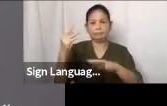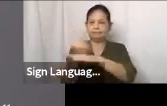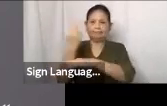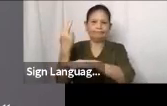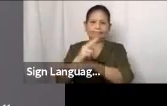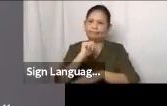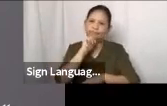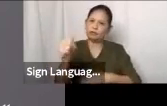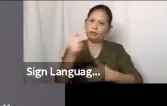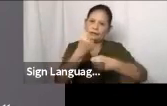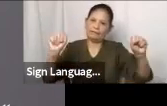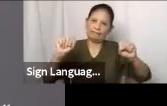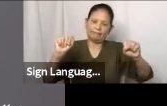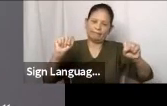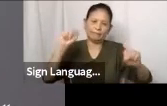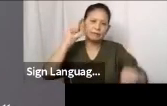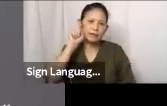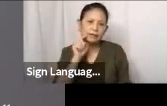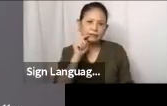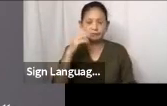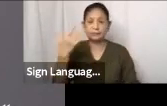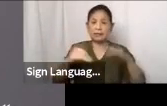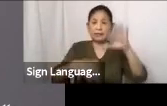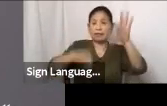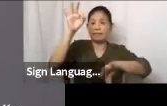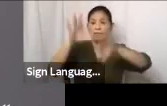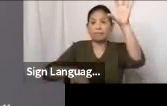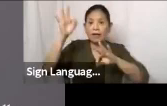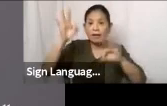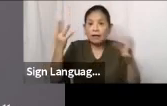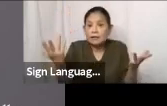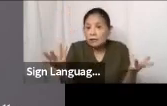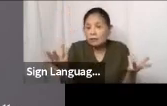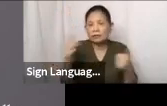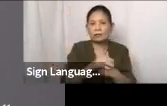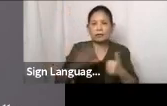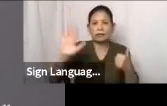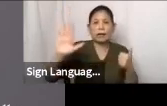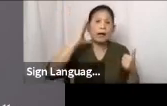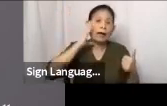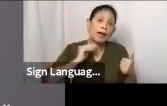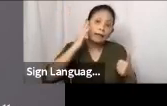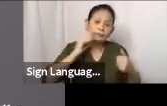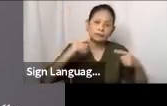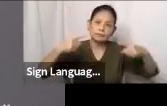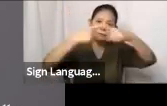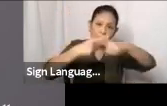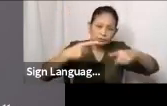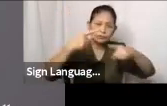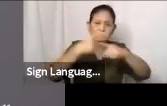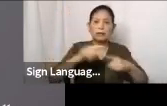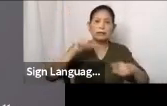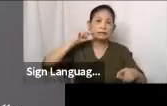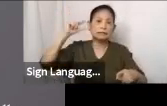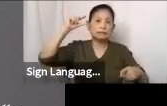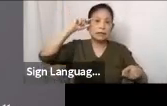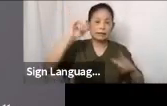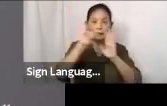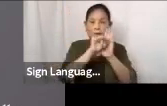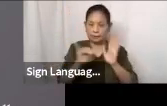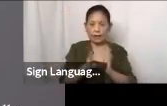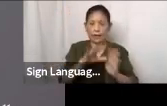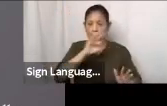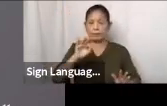What we found in the studies are experience of conflict between gender identity and the anatomical